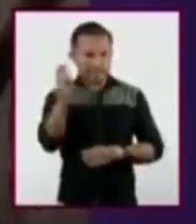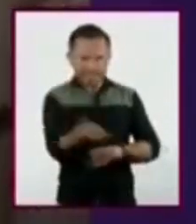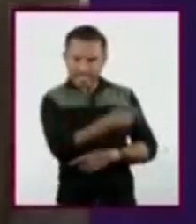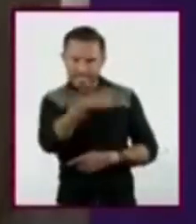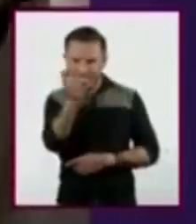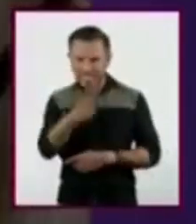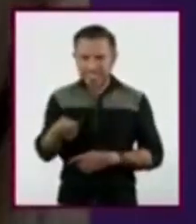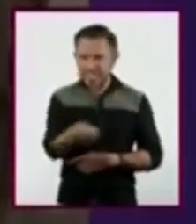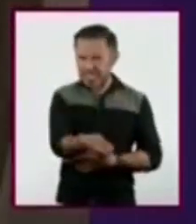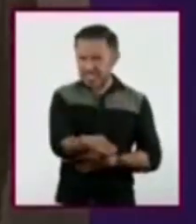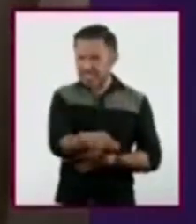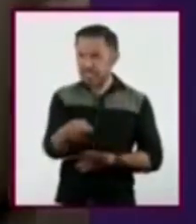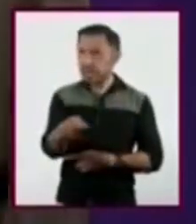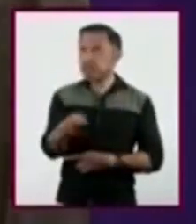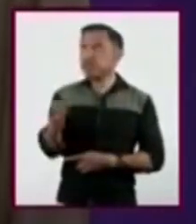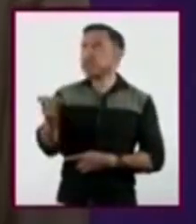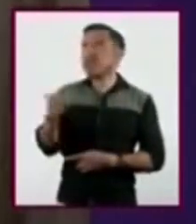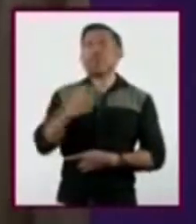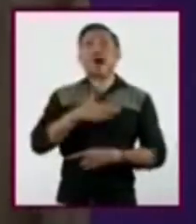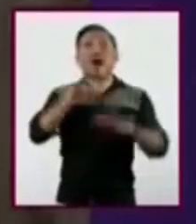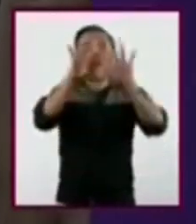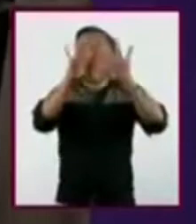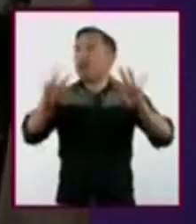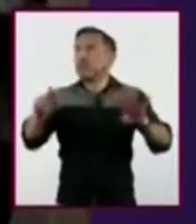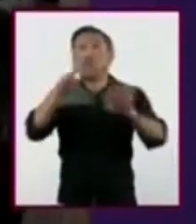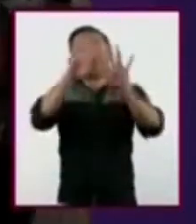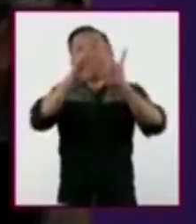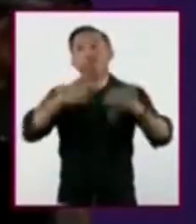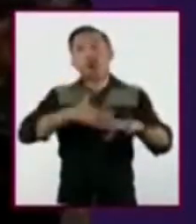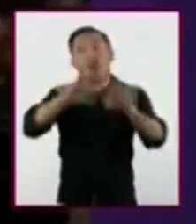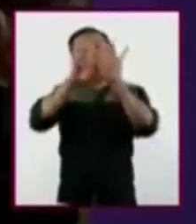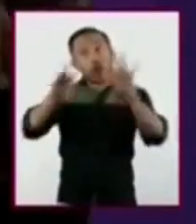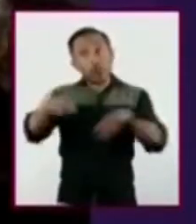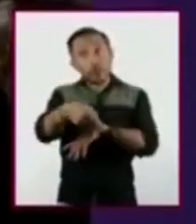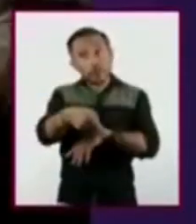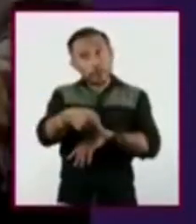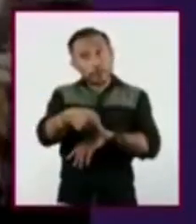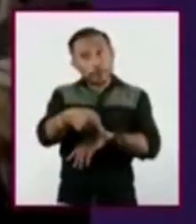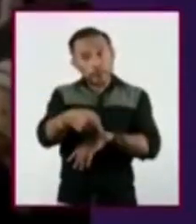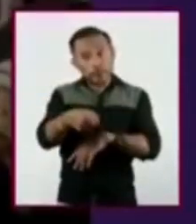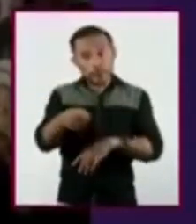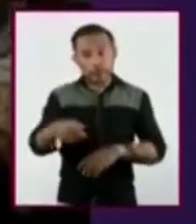Dizzy, those are my curtains! My curtains, Dizzy!